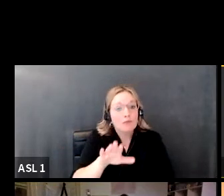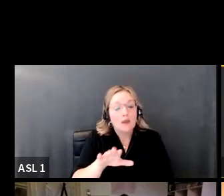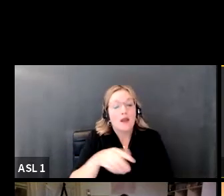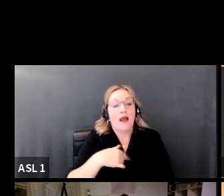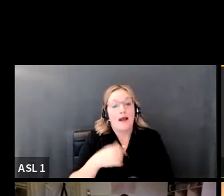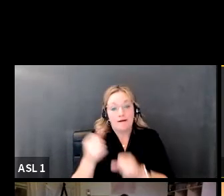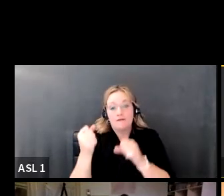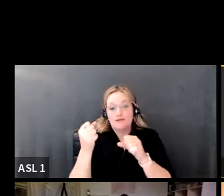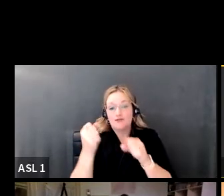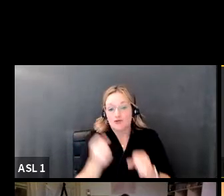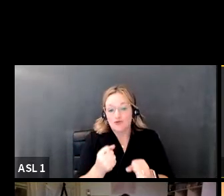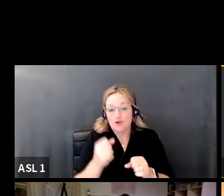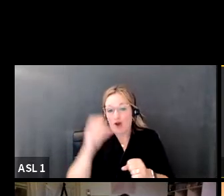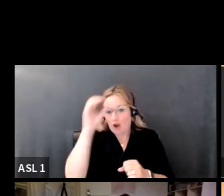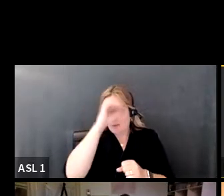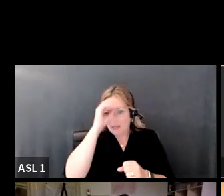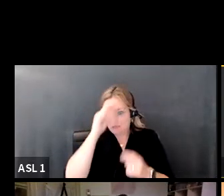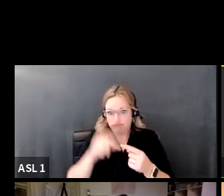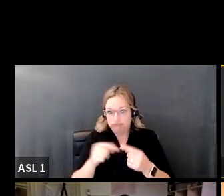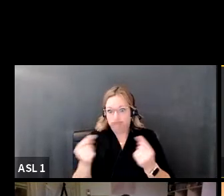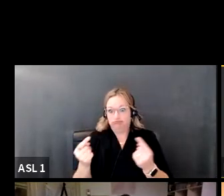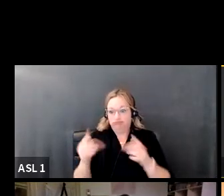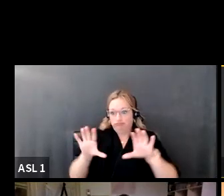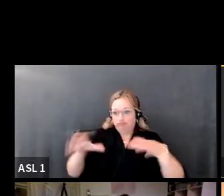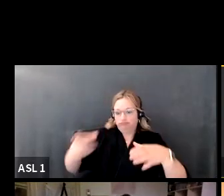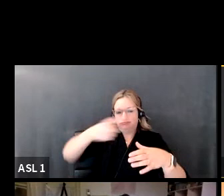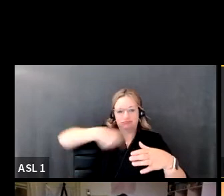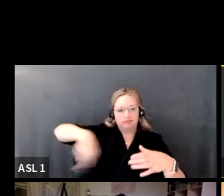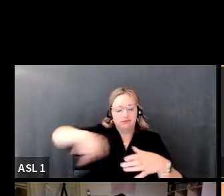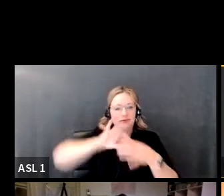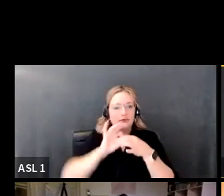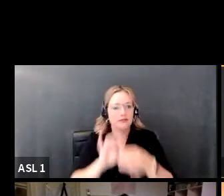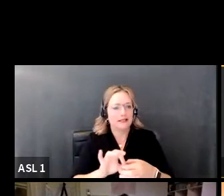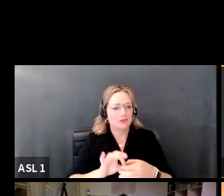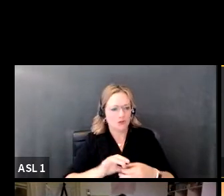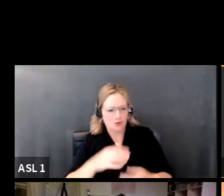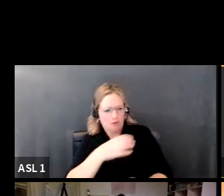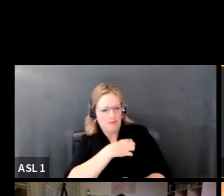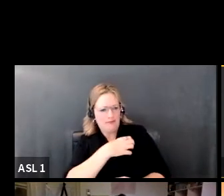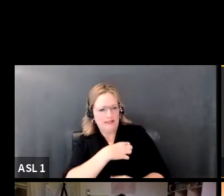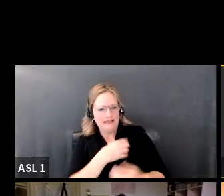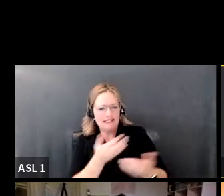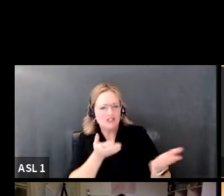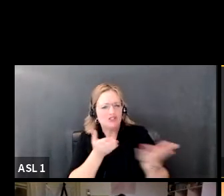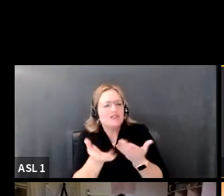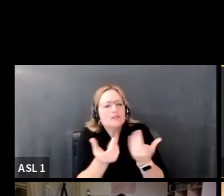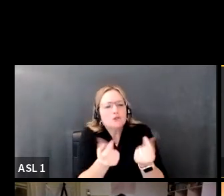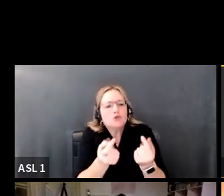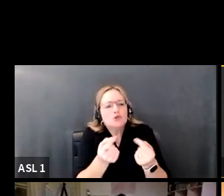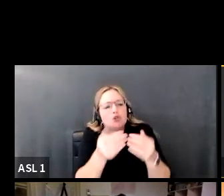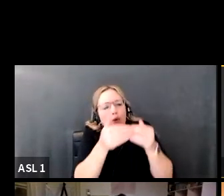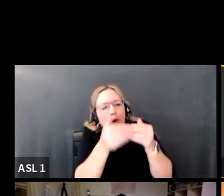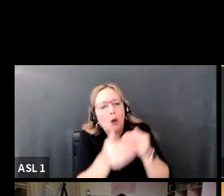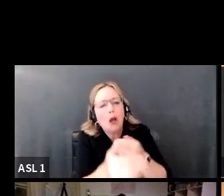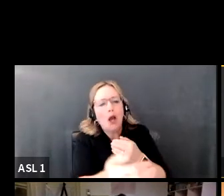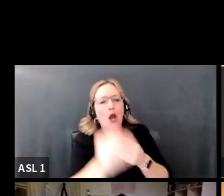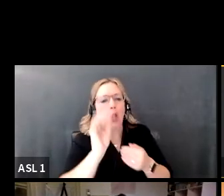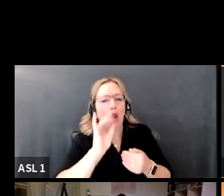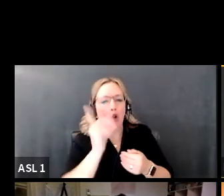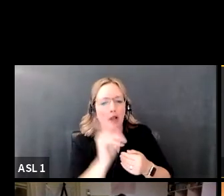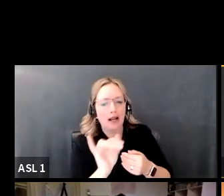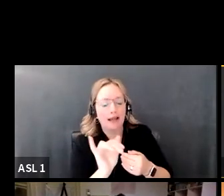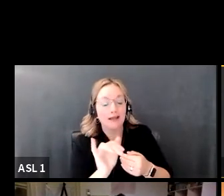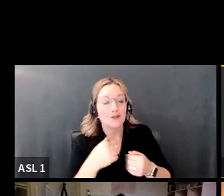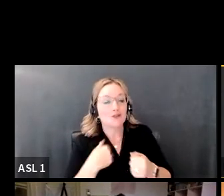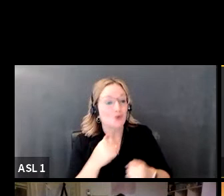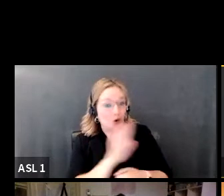difference of opinion in society about where we would like to see the police services go and so your job is to balance everything